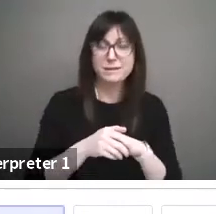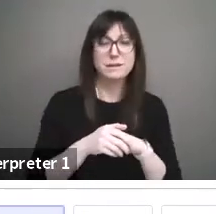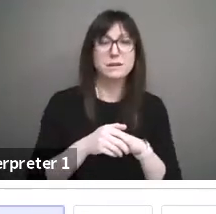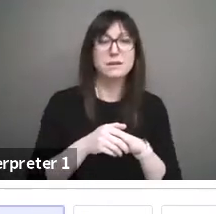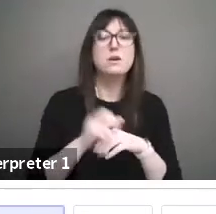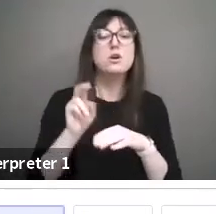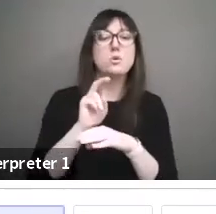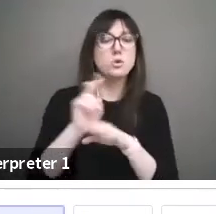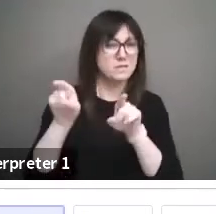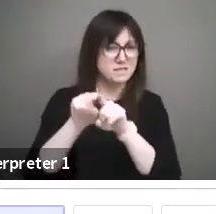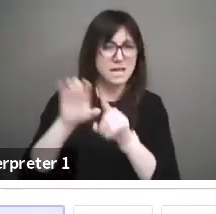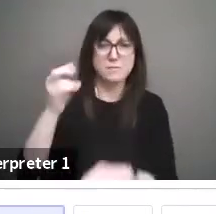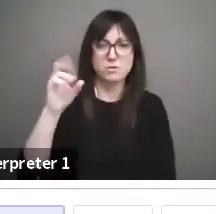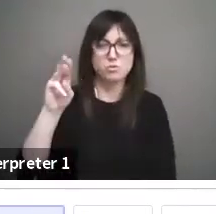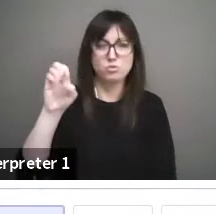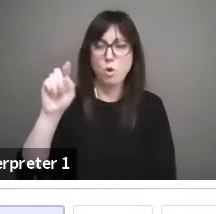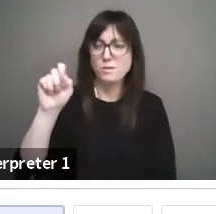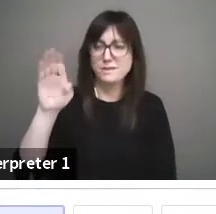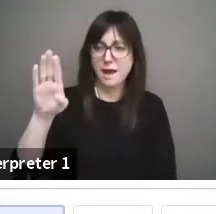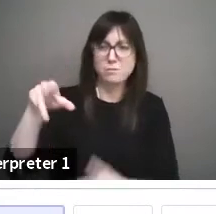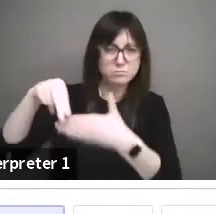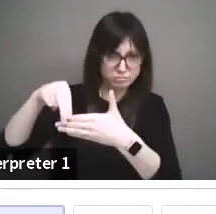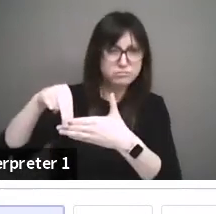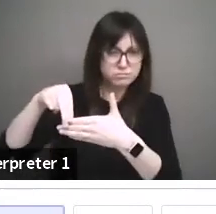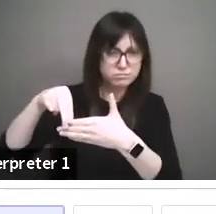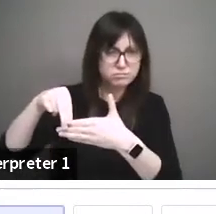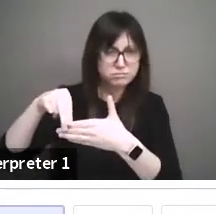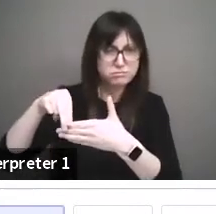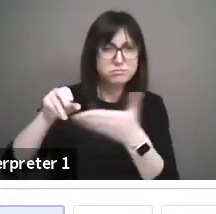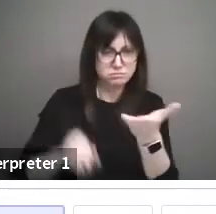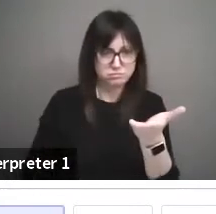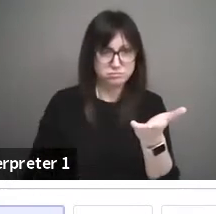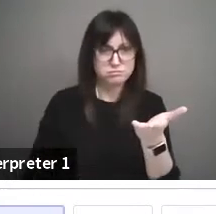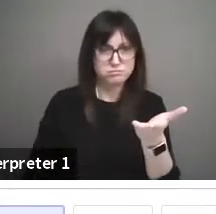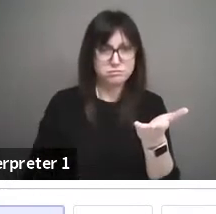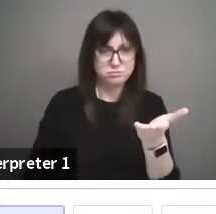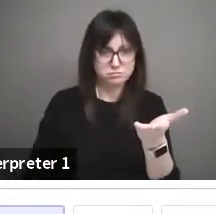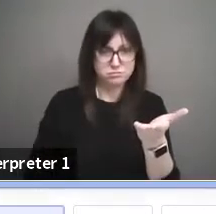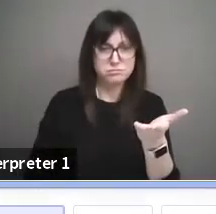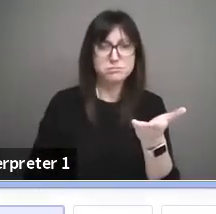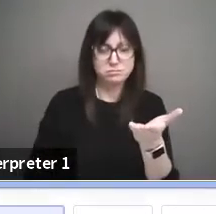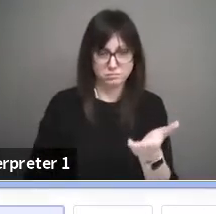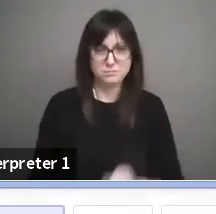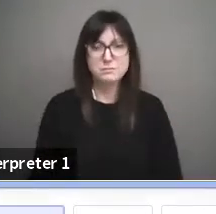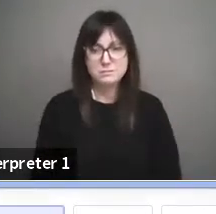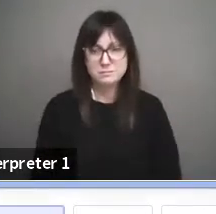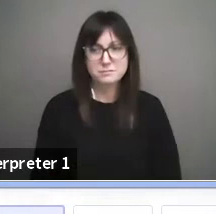tab, same way I recorded that Google website. I'm going to select my PowerPoint presentation.